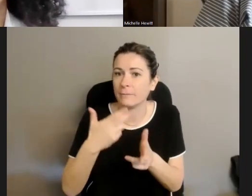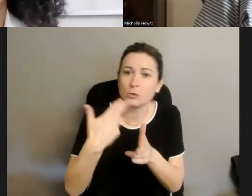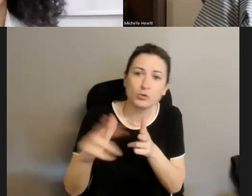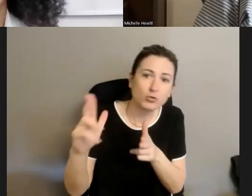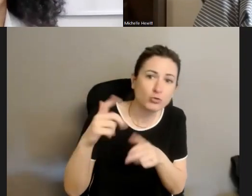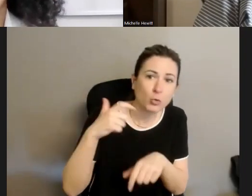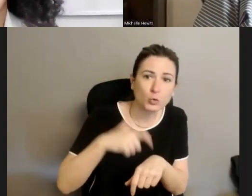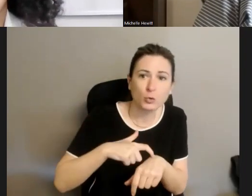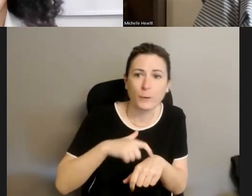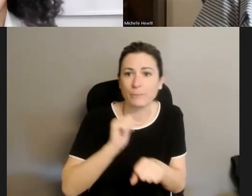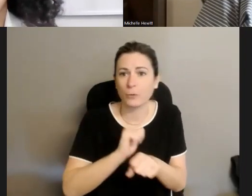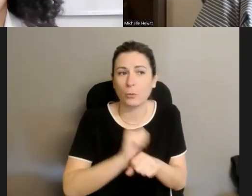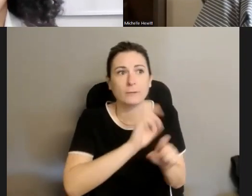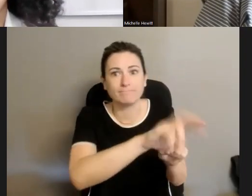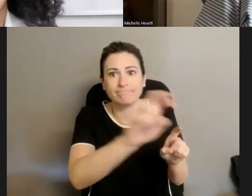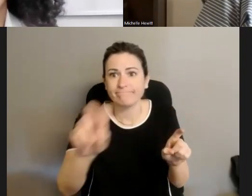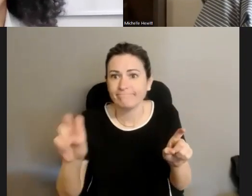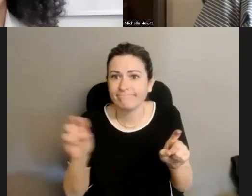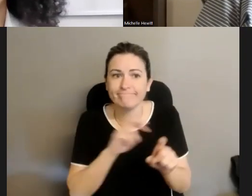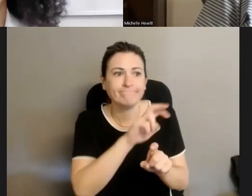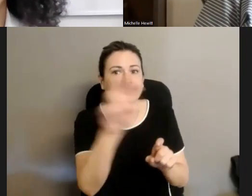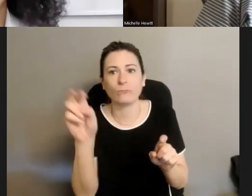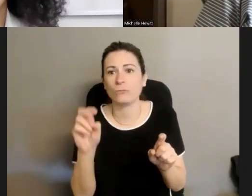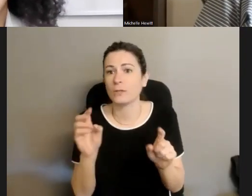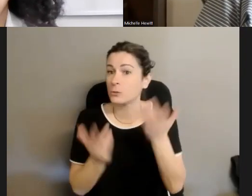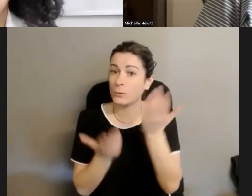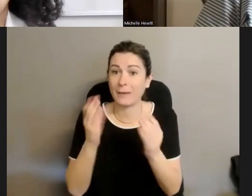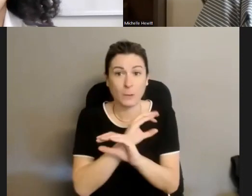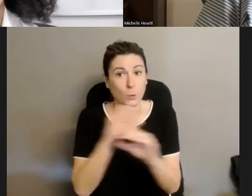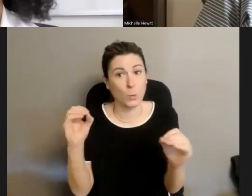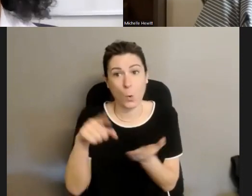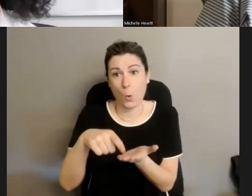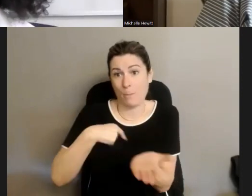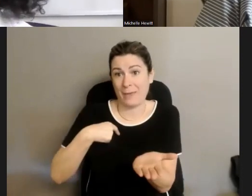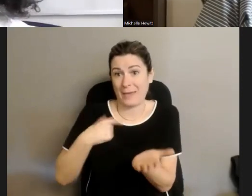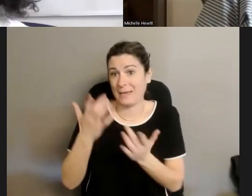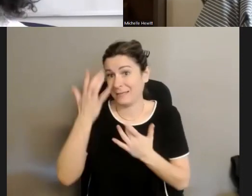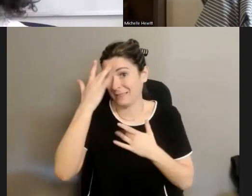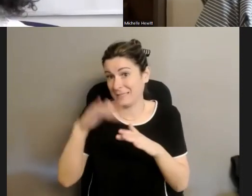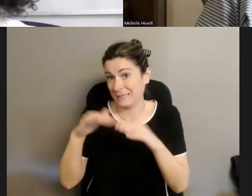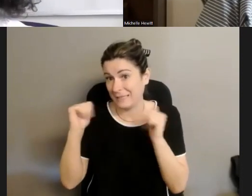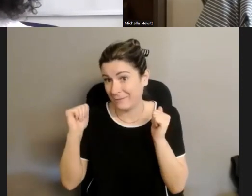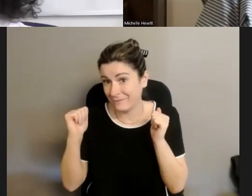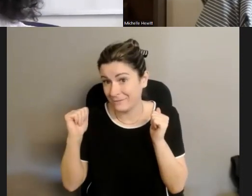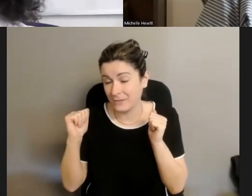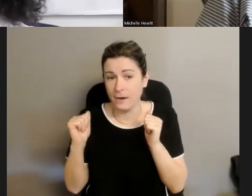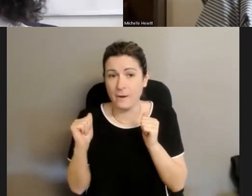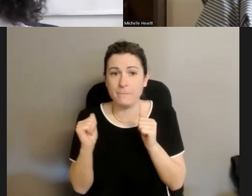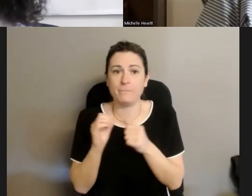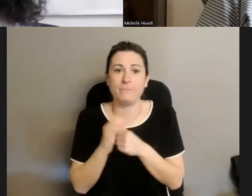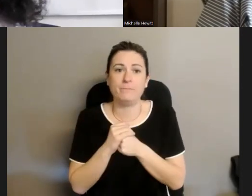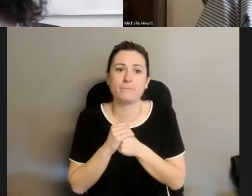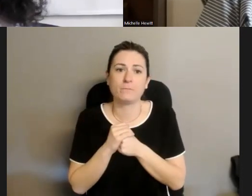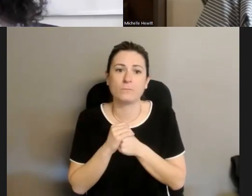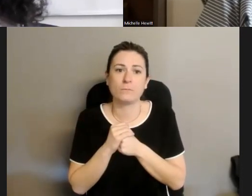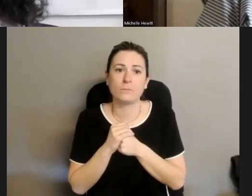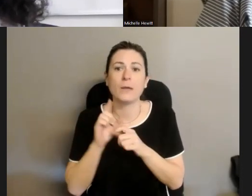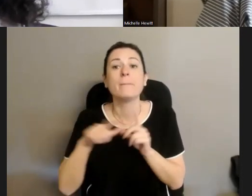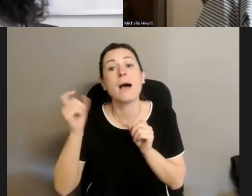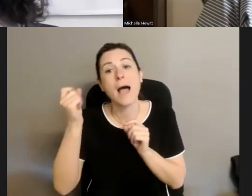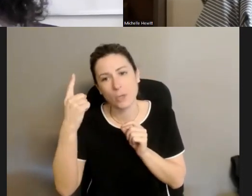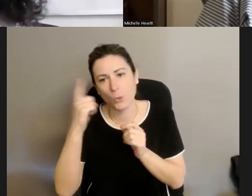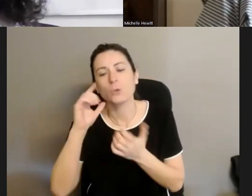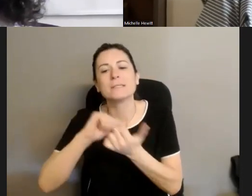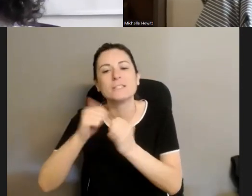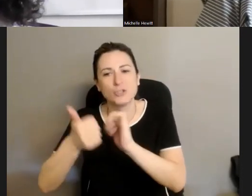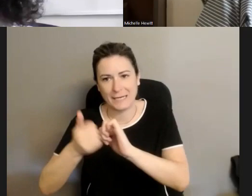sick leave, which I know the government legislated that by amending the Employment Standards Act. So there's